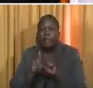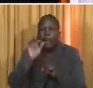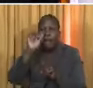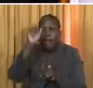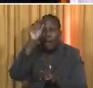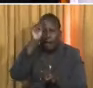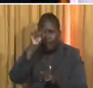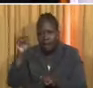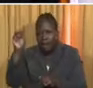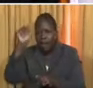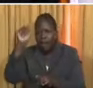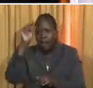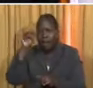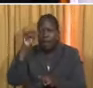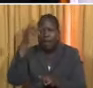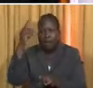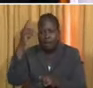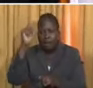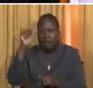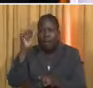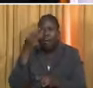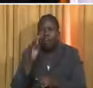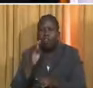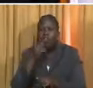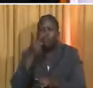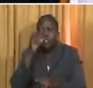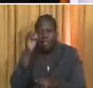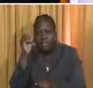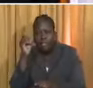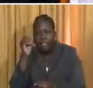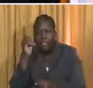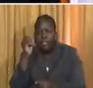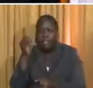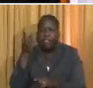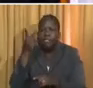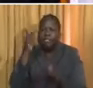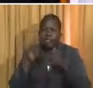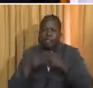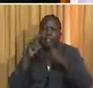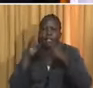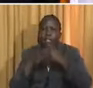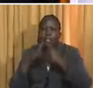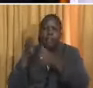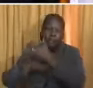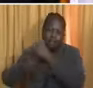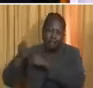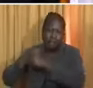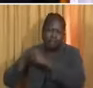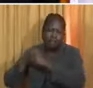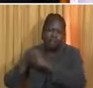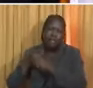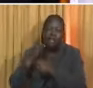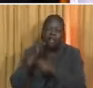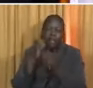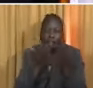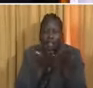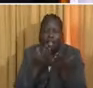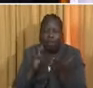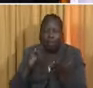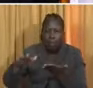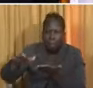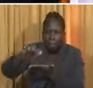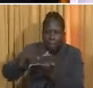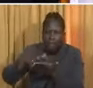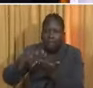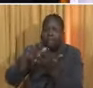6th September 2020 at the age of 79 years. The origin of basic structure doctrine has